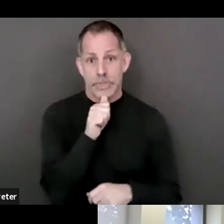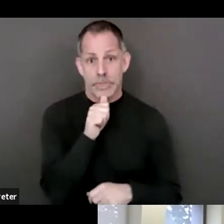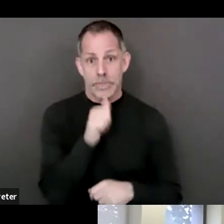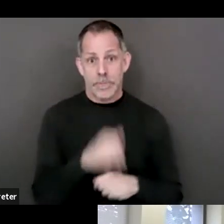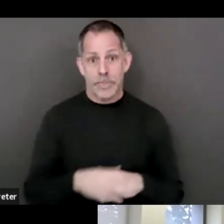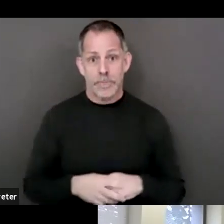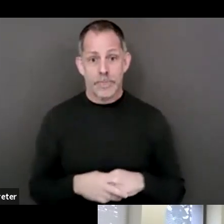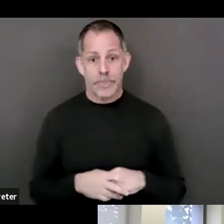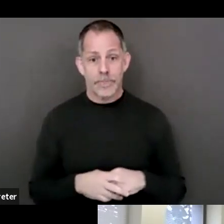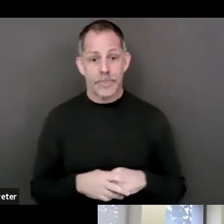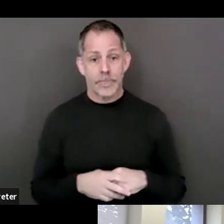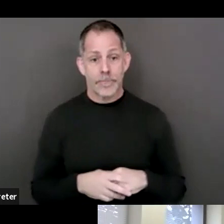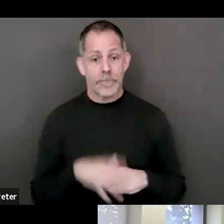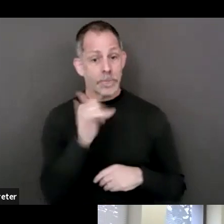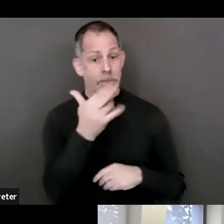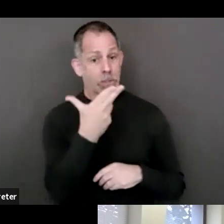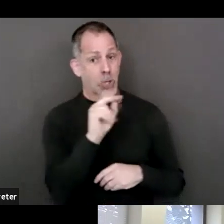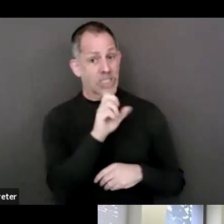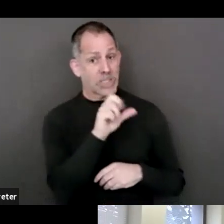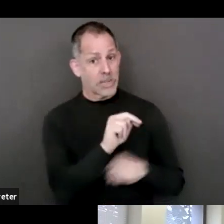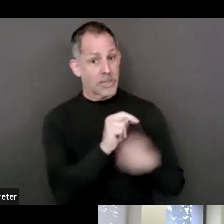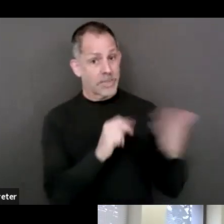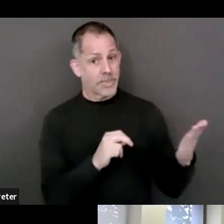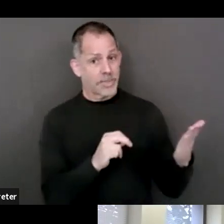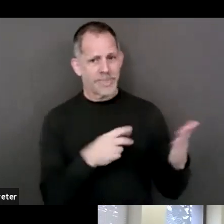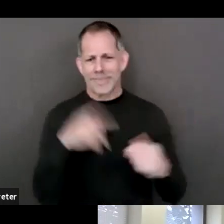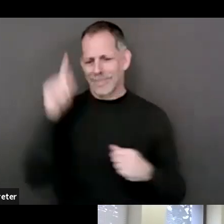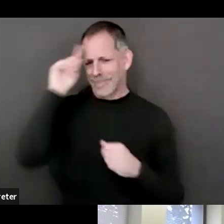Yeah, I think you and Dr. Spitters have covered a lot. It's